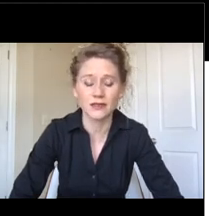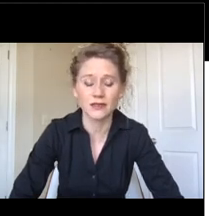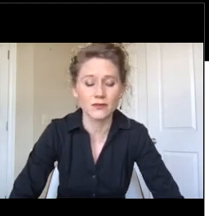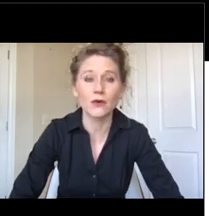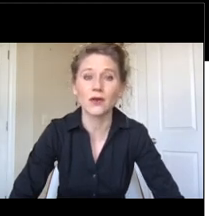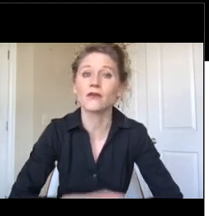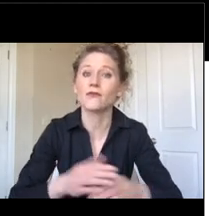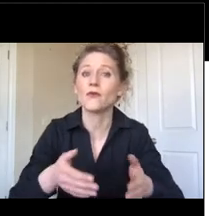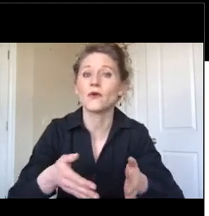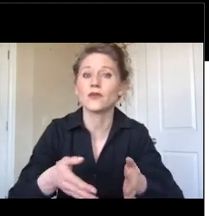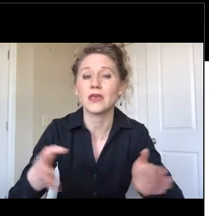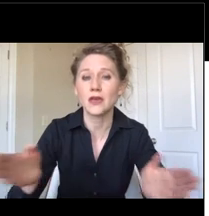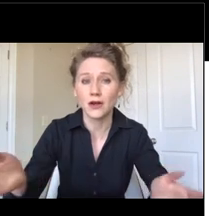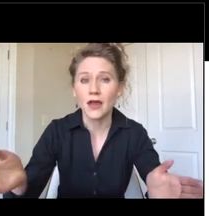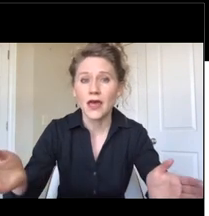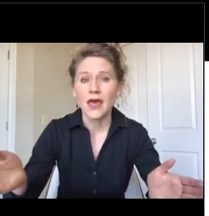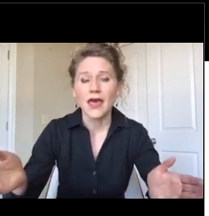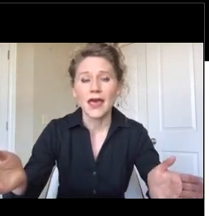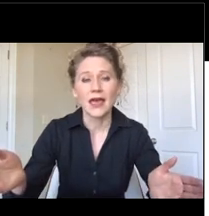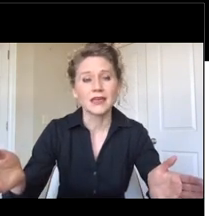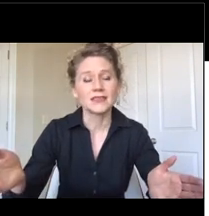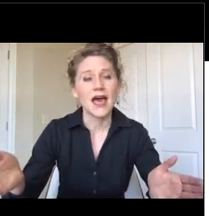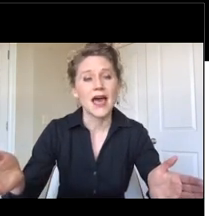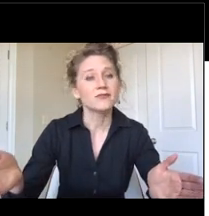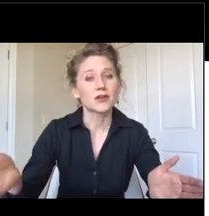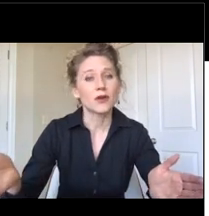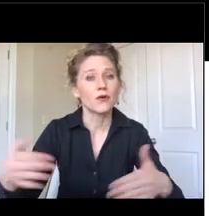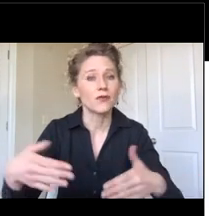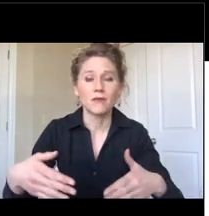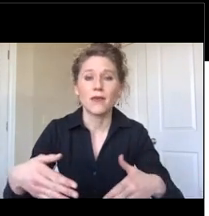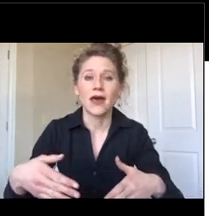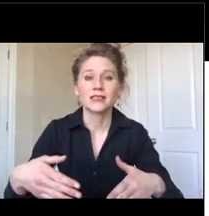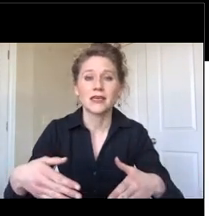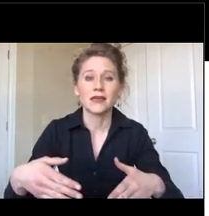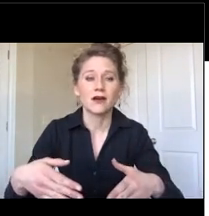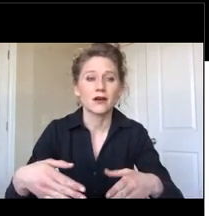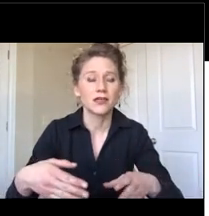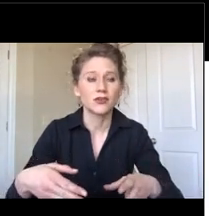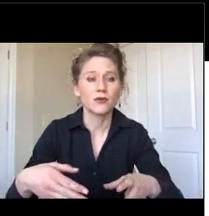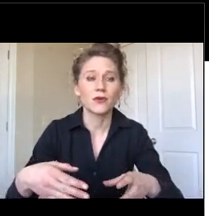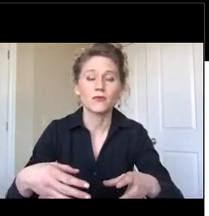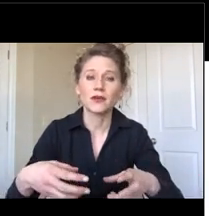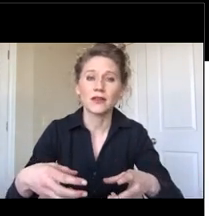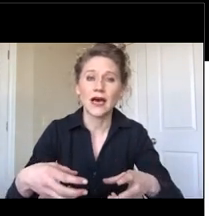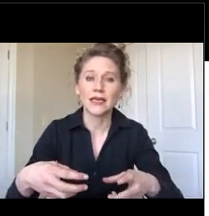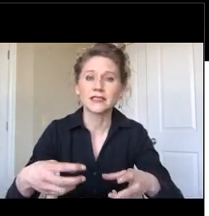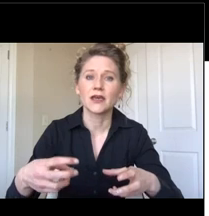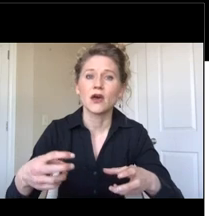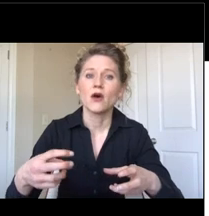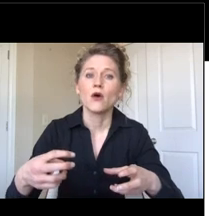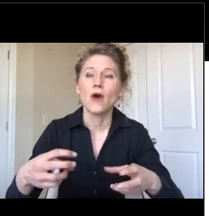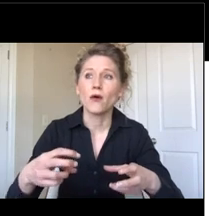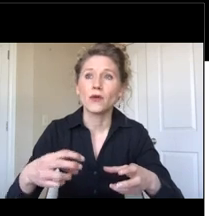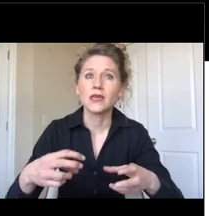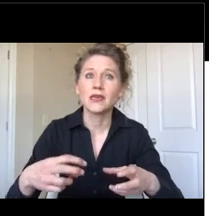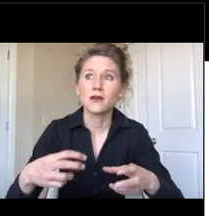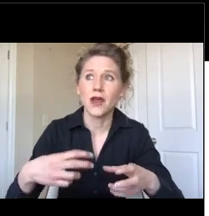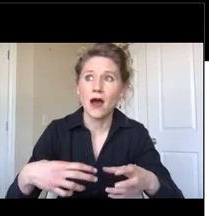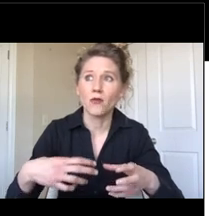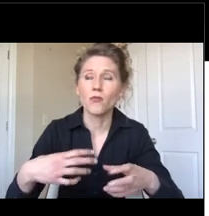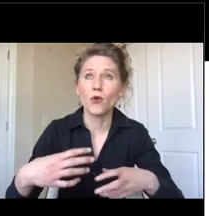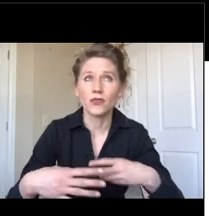series loaded for the year. And after COVID impacted our country, we realized, wow,